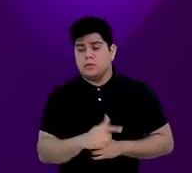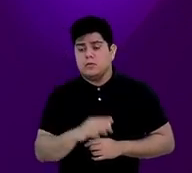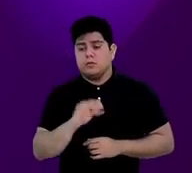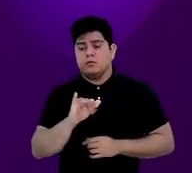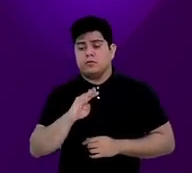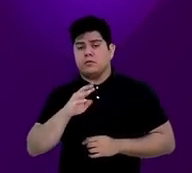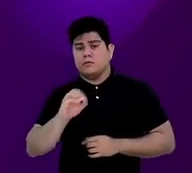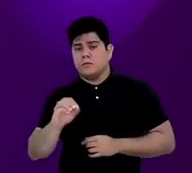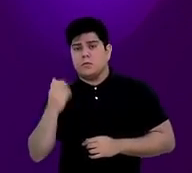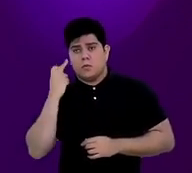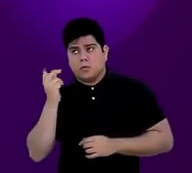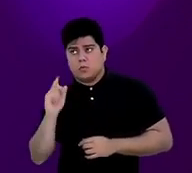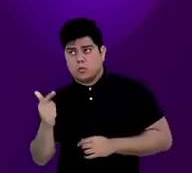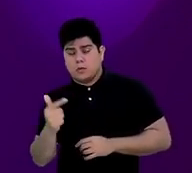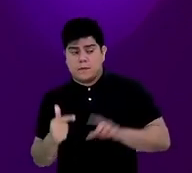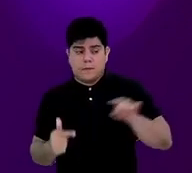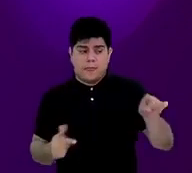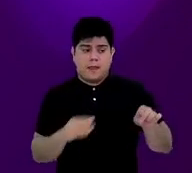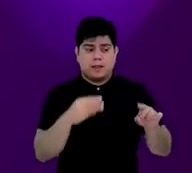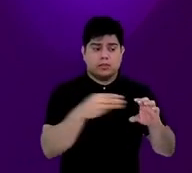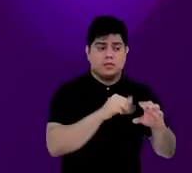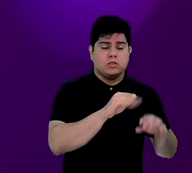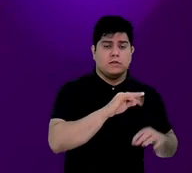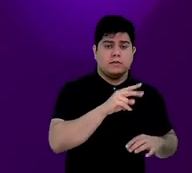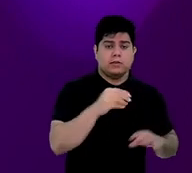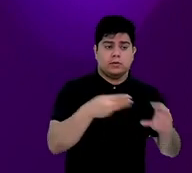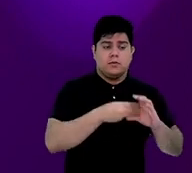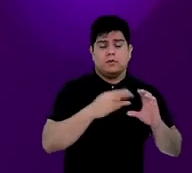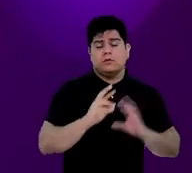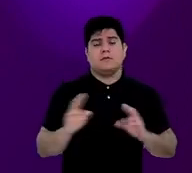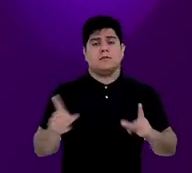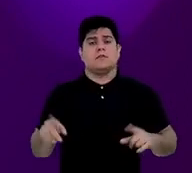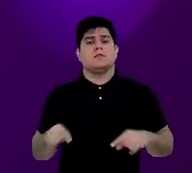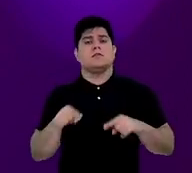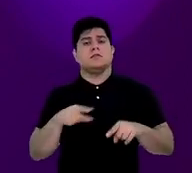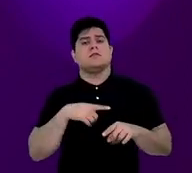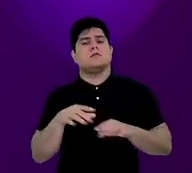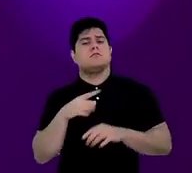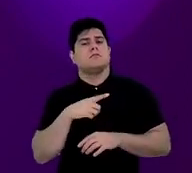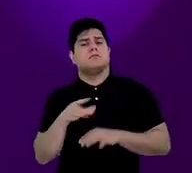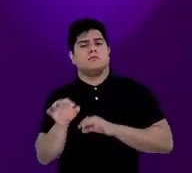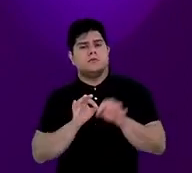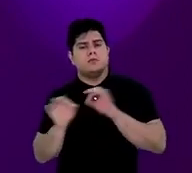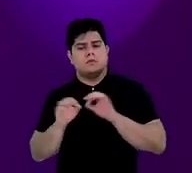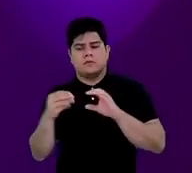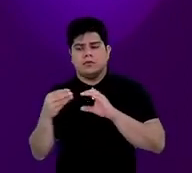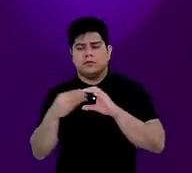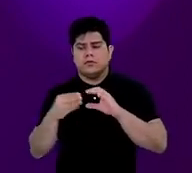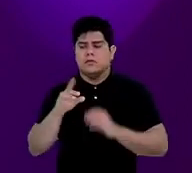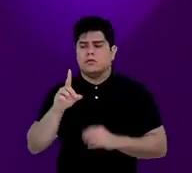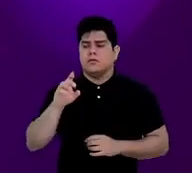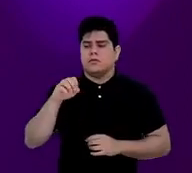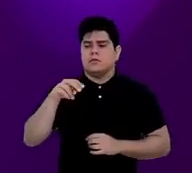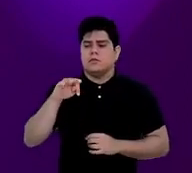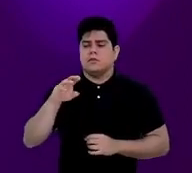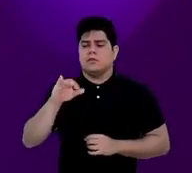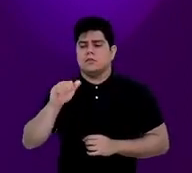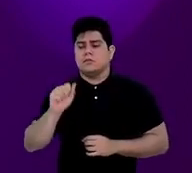And here we show that because we have bone marrow-derived dendritic cells, and if we activate them